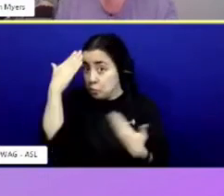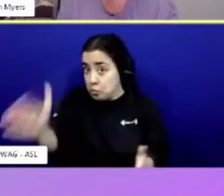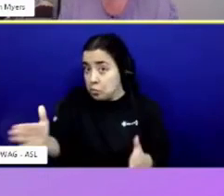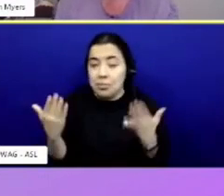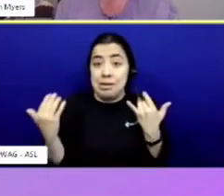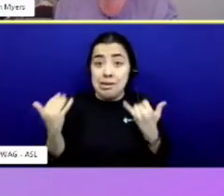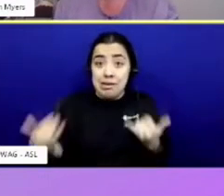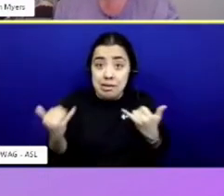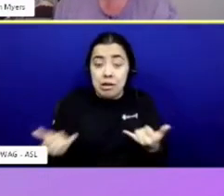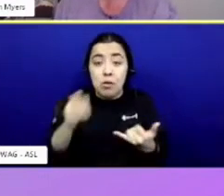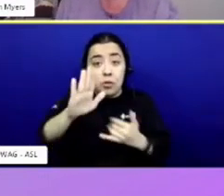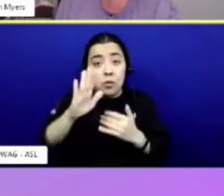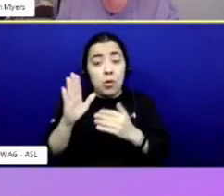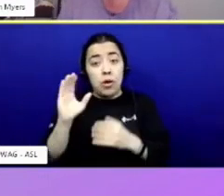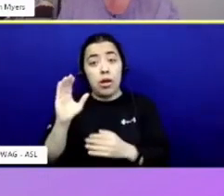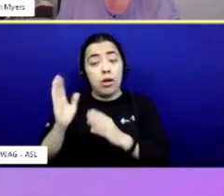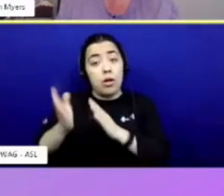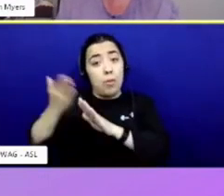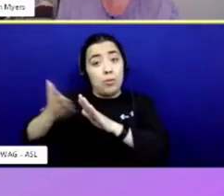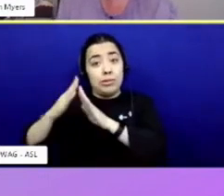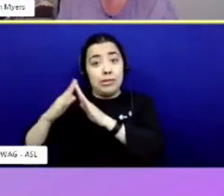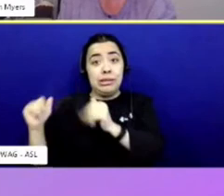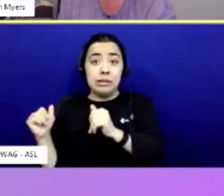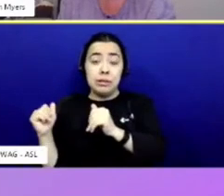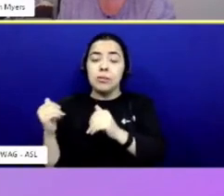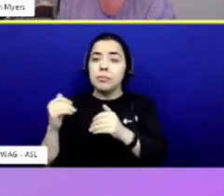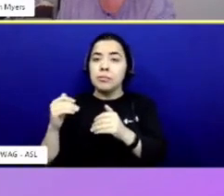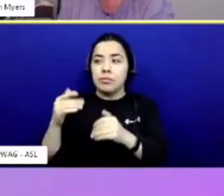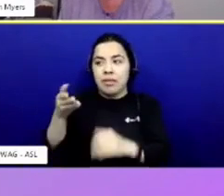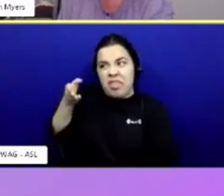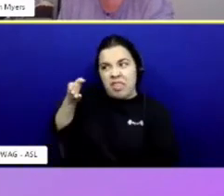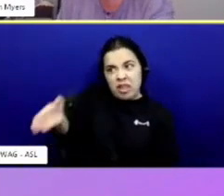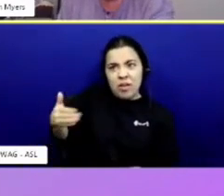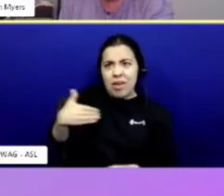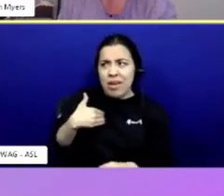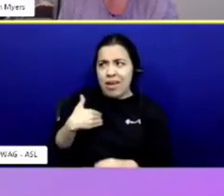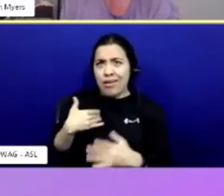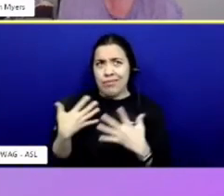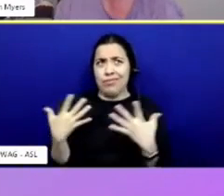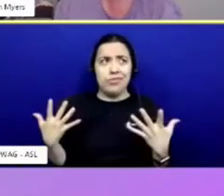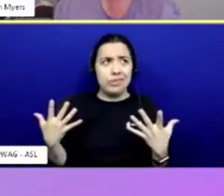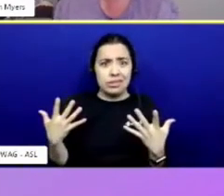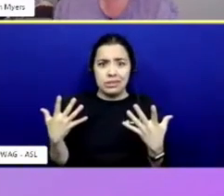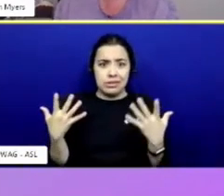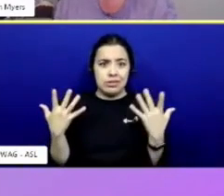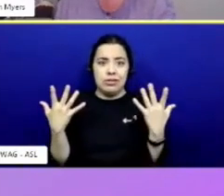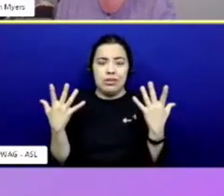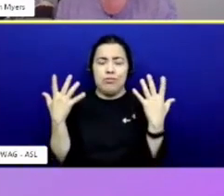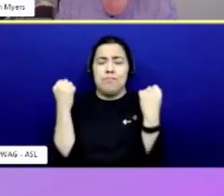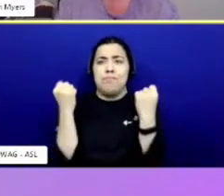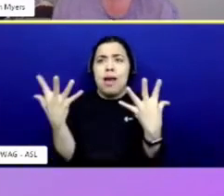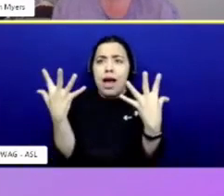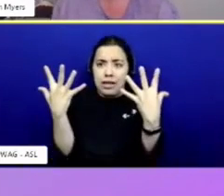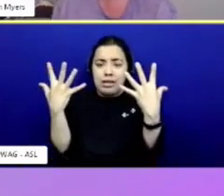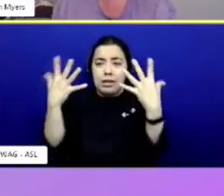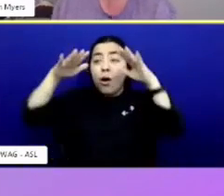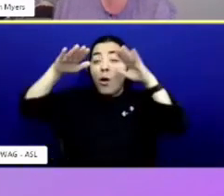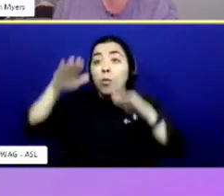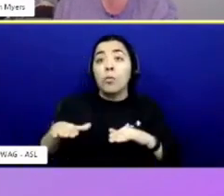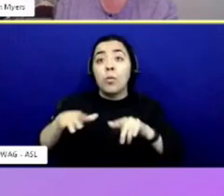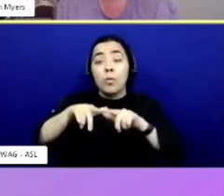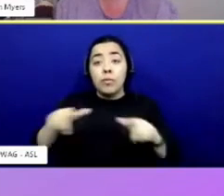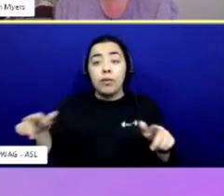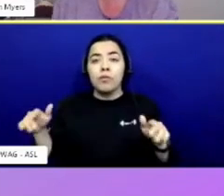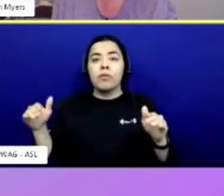nowadays your operating system exposes a whole like just absolute myriad of low-level primitives